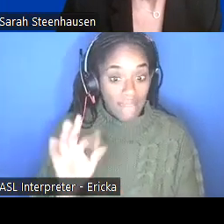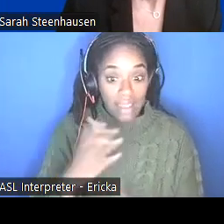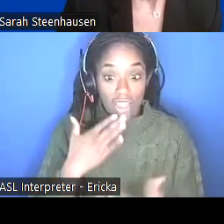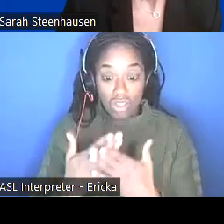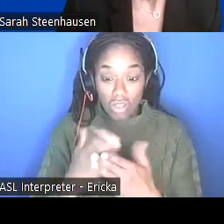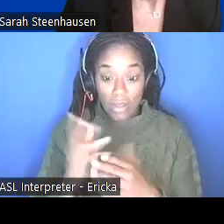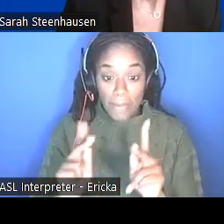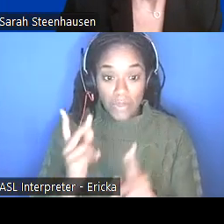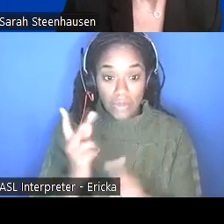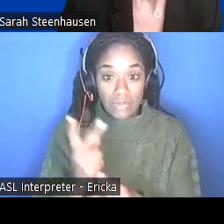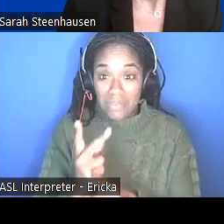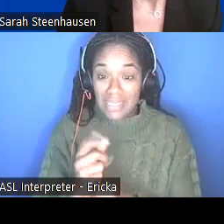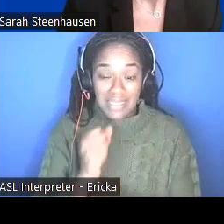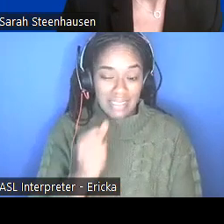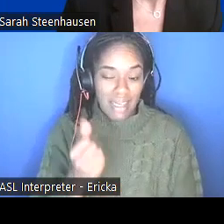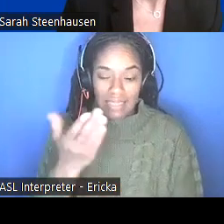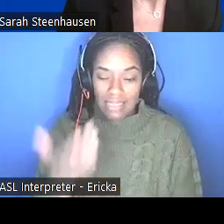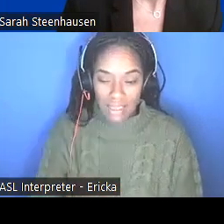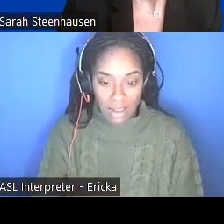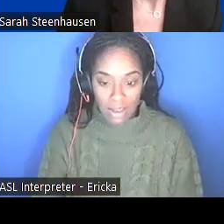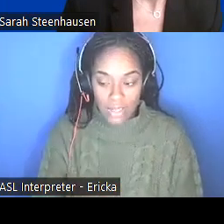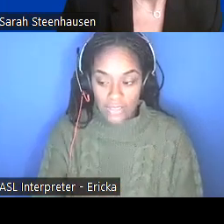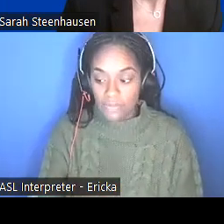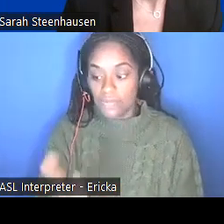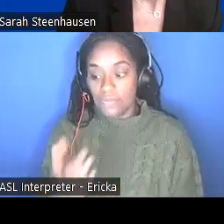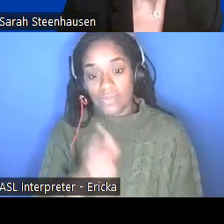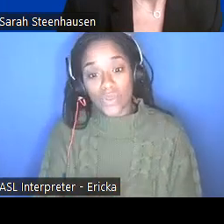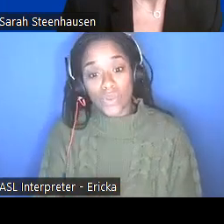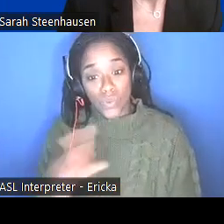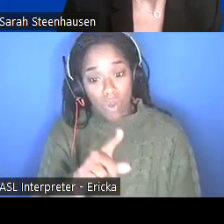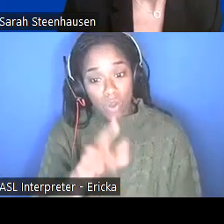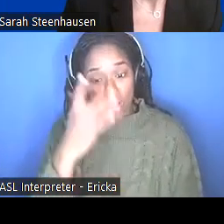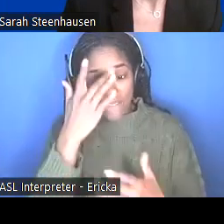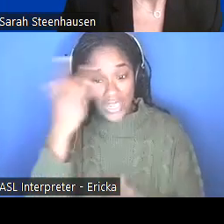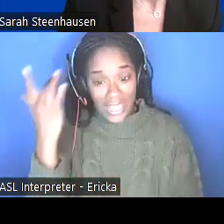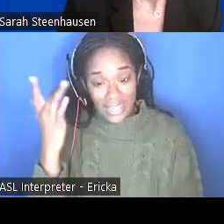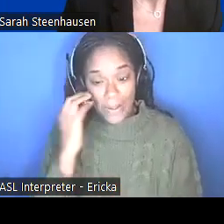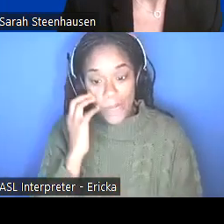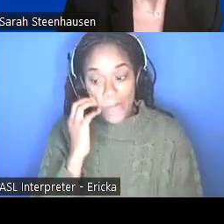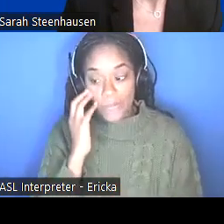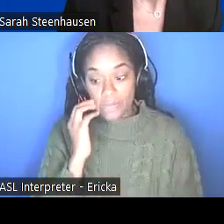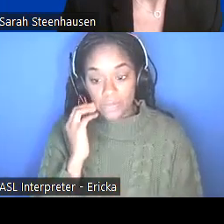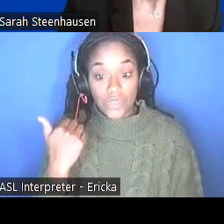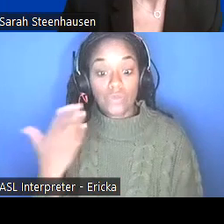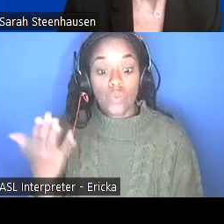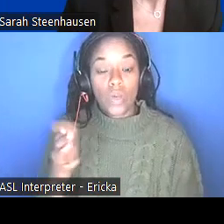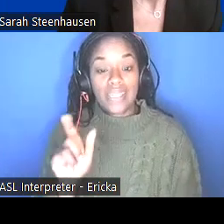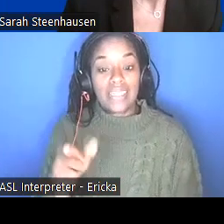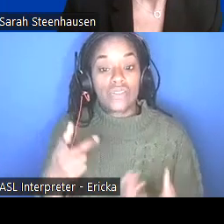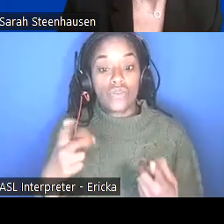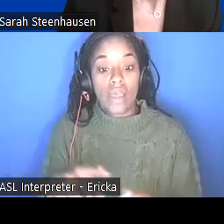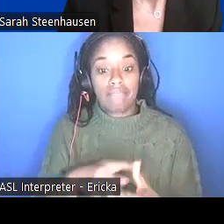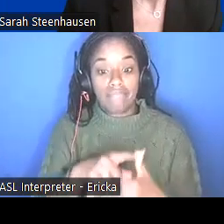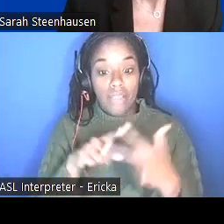because it just isn't out there. And so you are forgetting that what needs to happen is 3